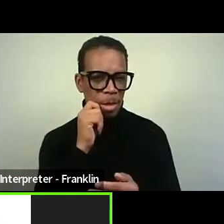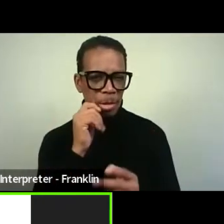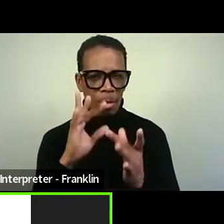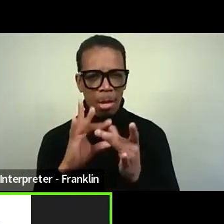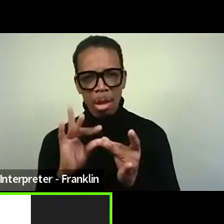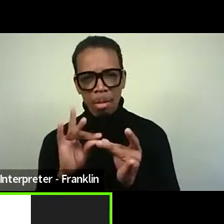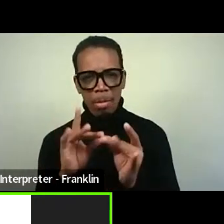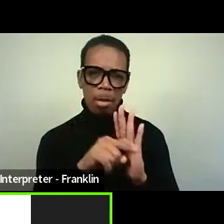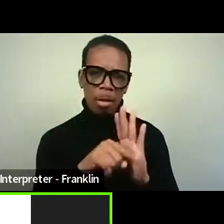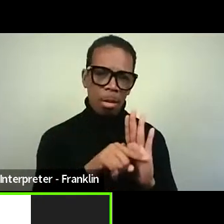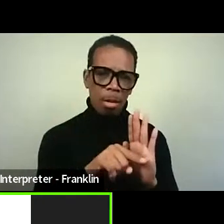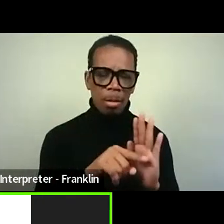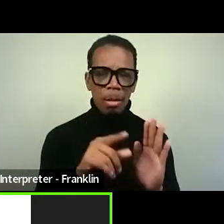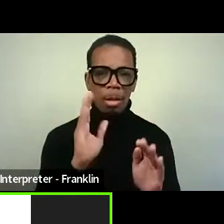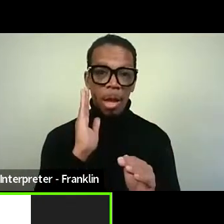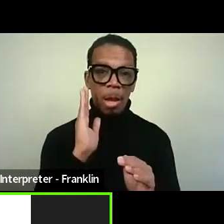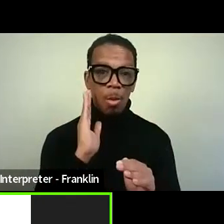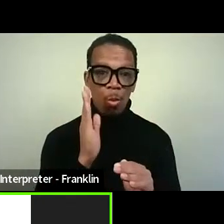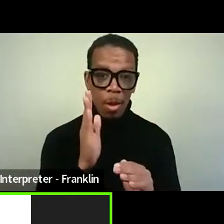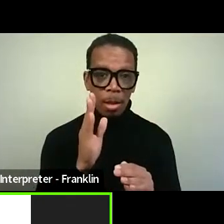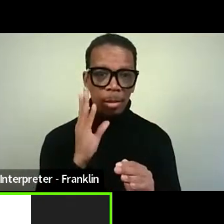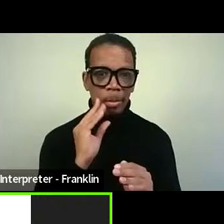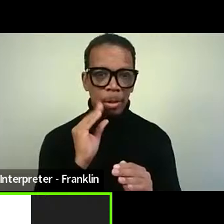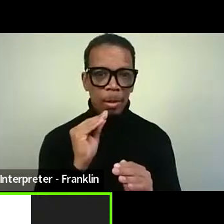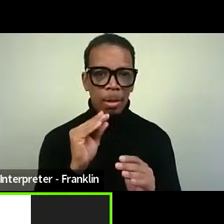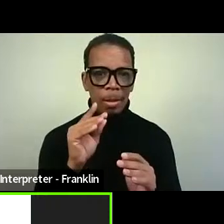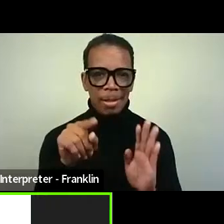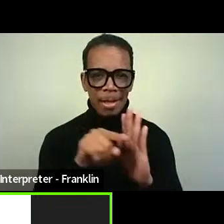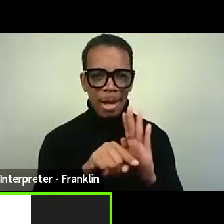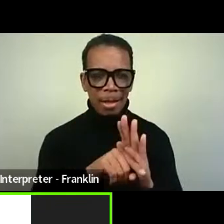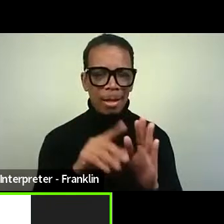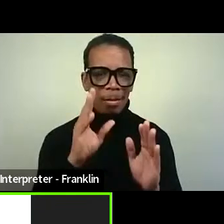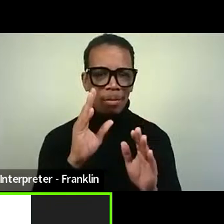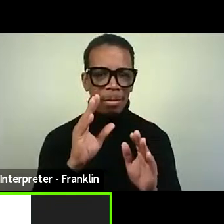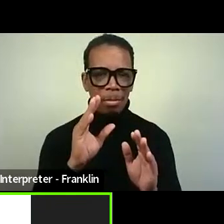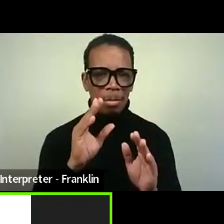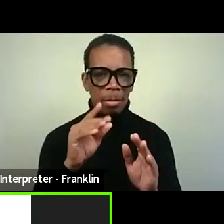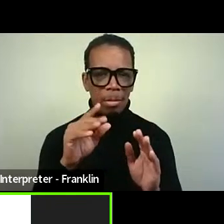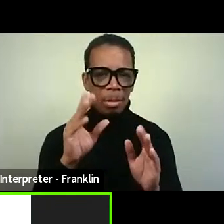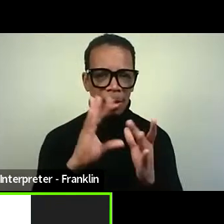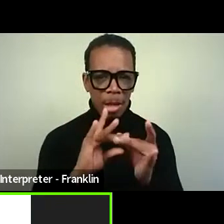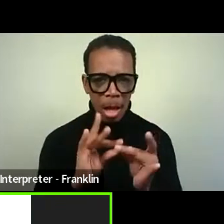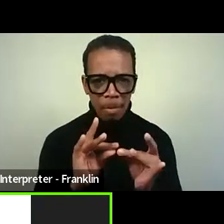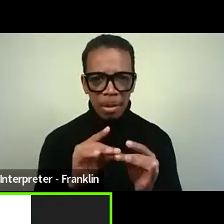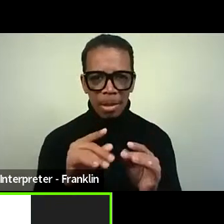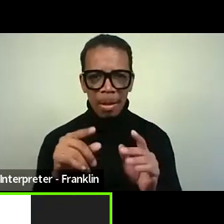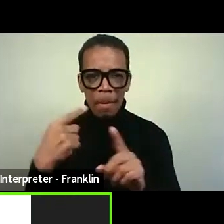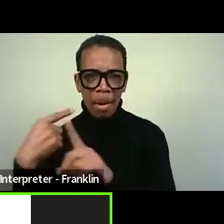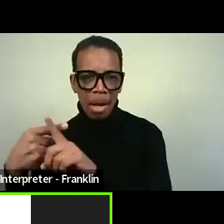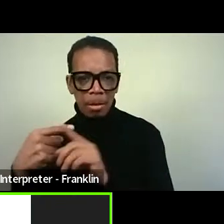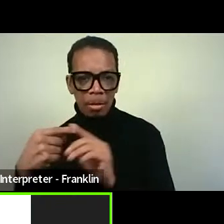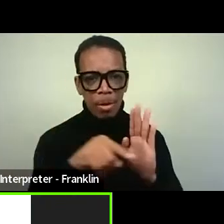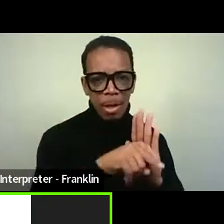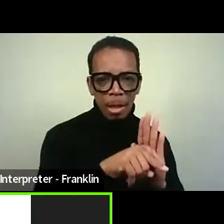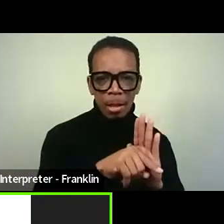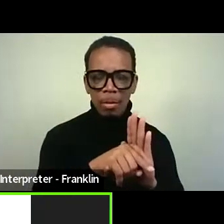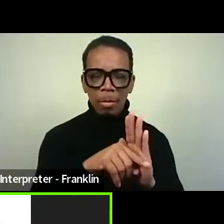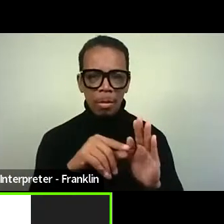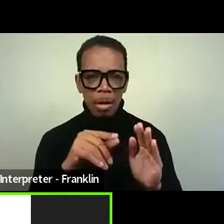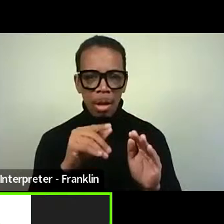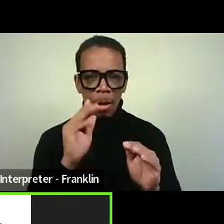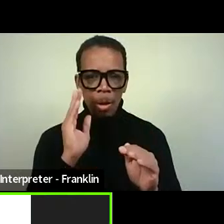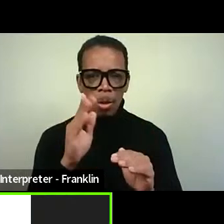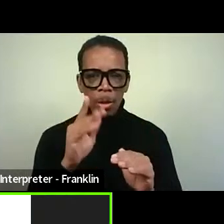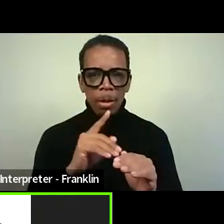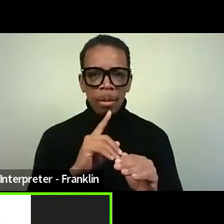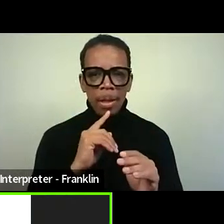they do get racial comments on a daily basis. Any positive or negative move is going to